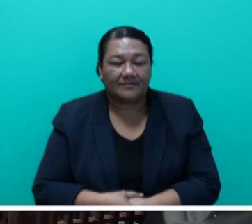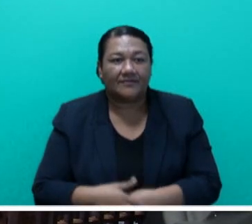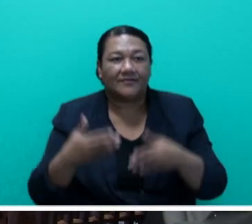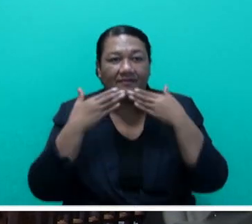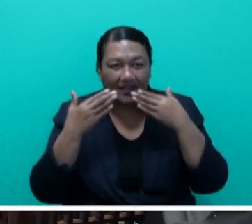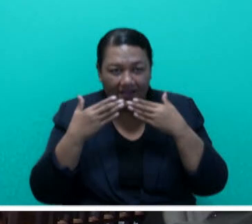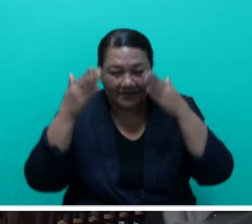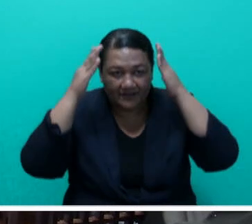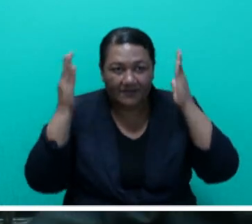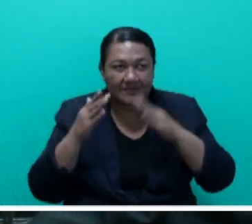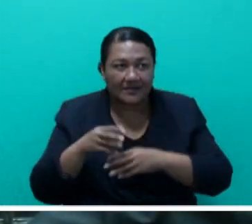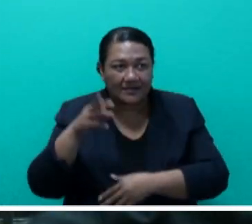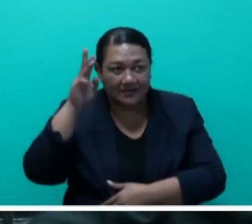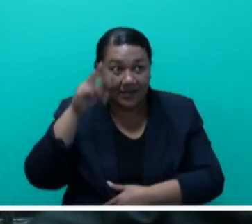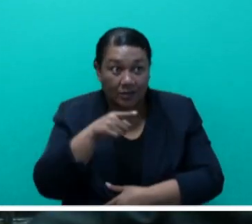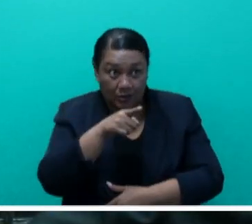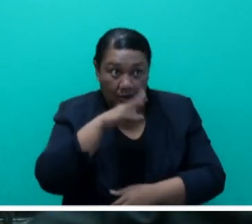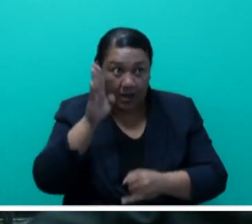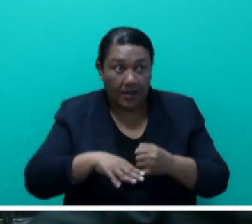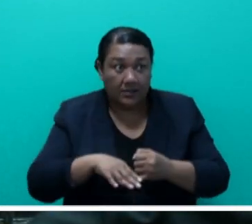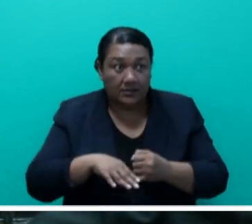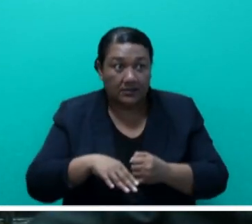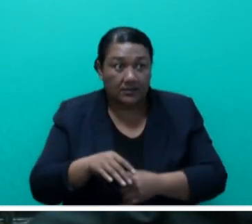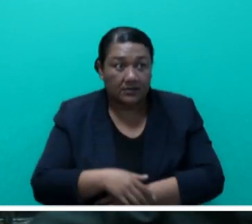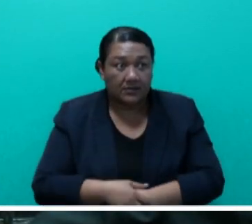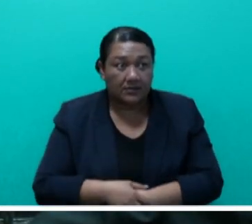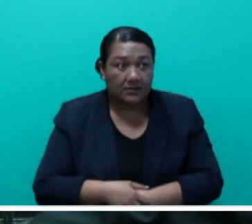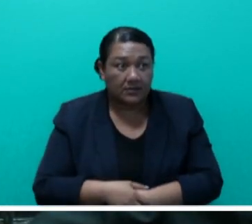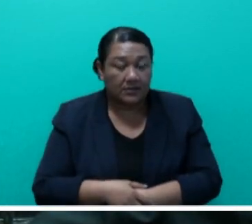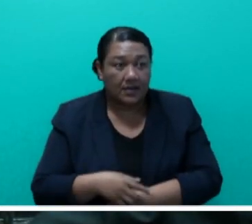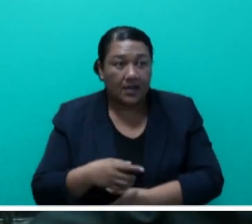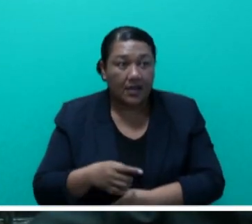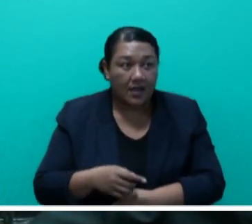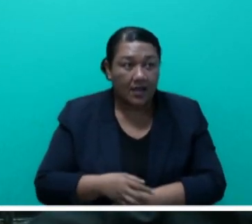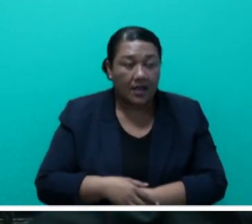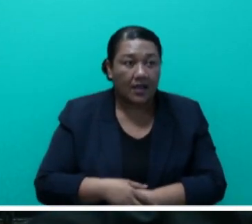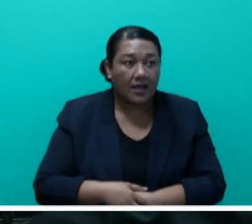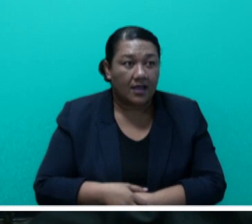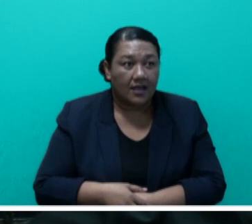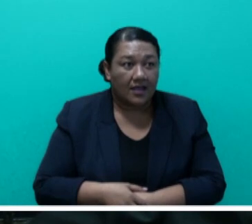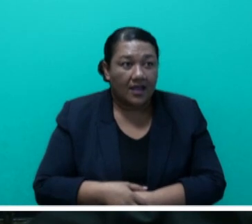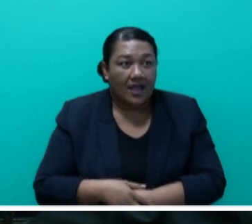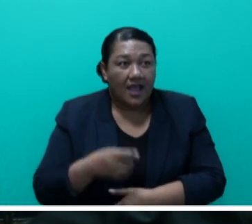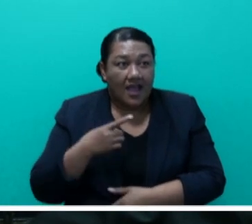Mr. Speaker, sir. Be the last. I think the bipartition is really working in this house.